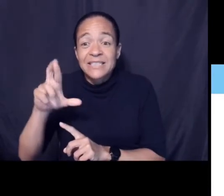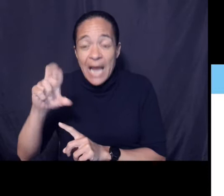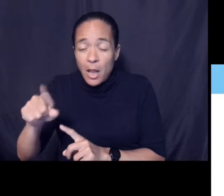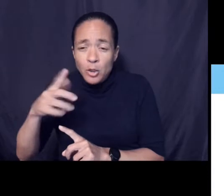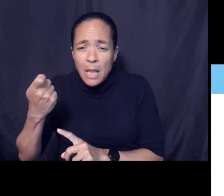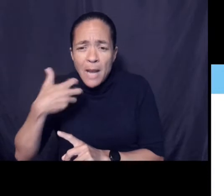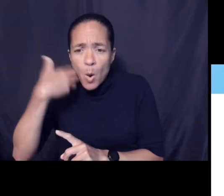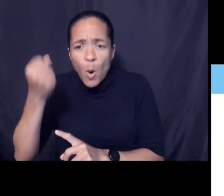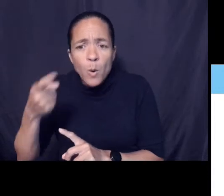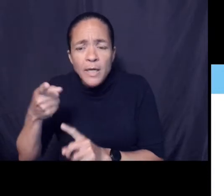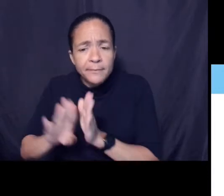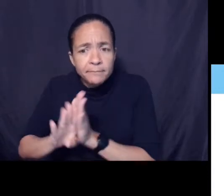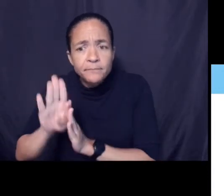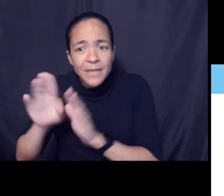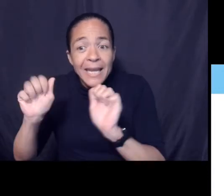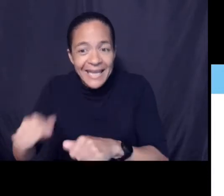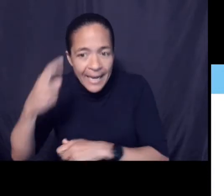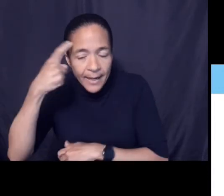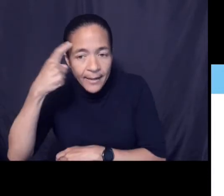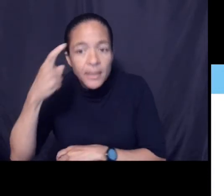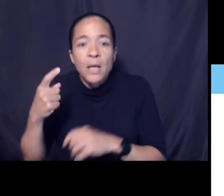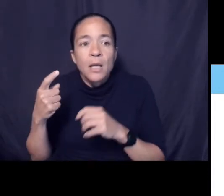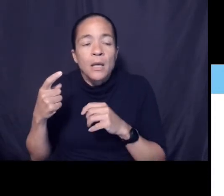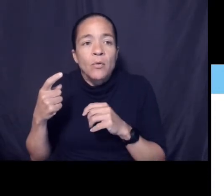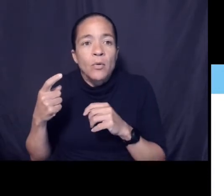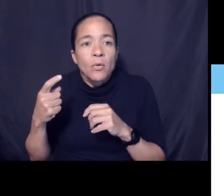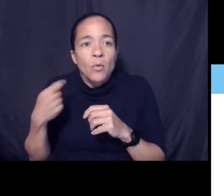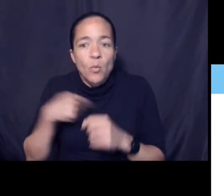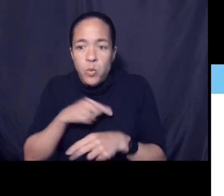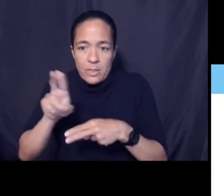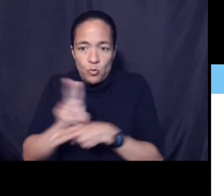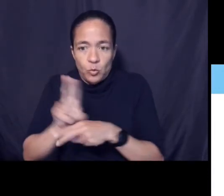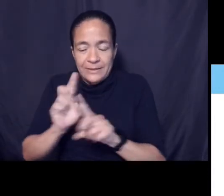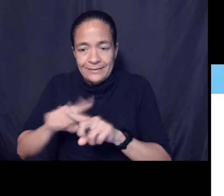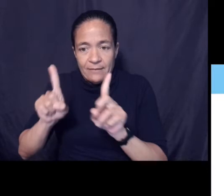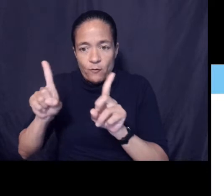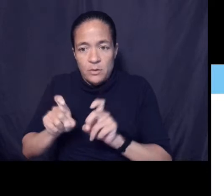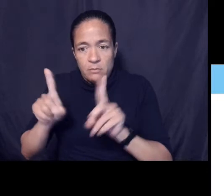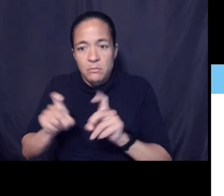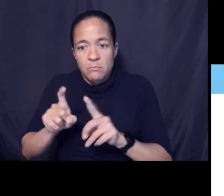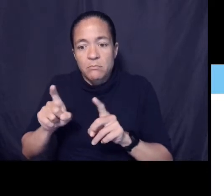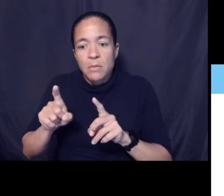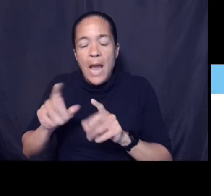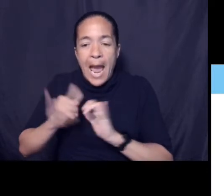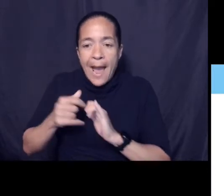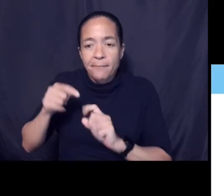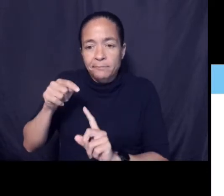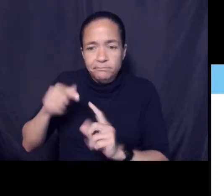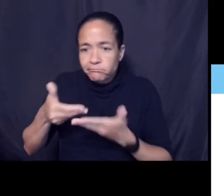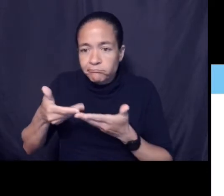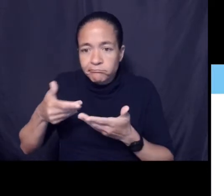if children are older and developmentally able to do so, we use testing where the child responds in some